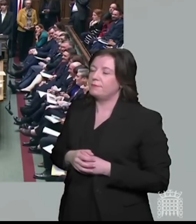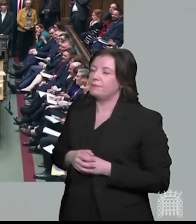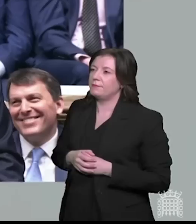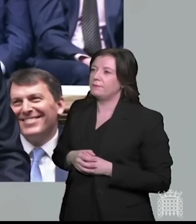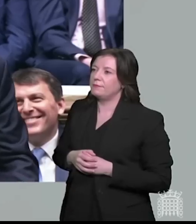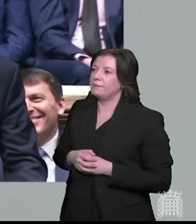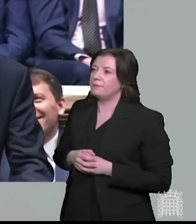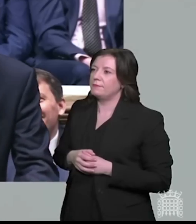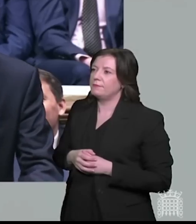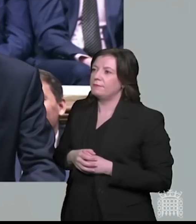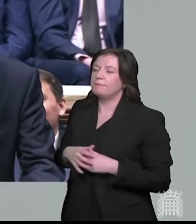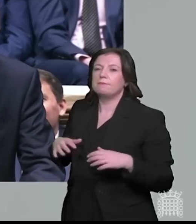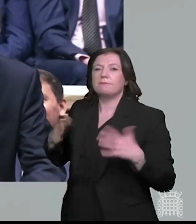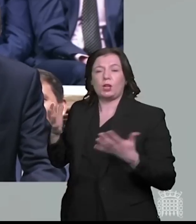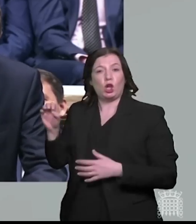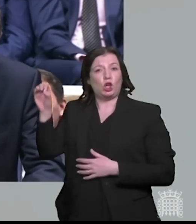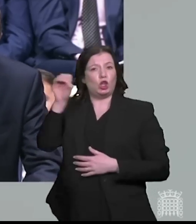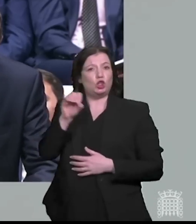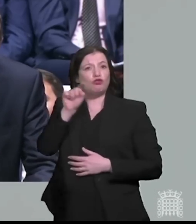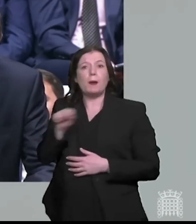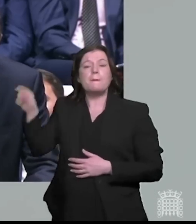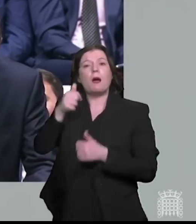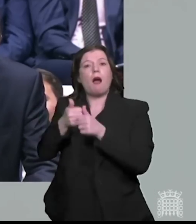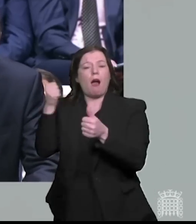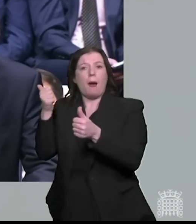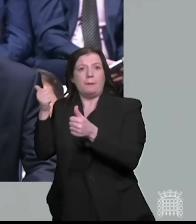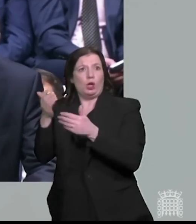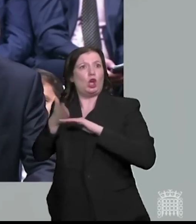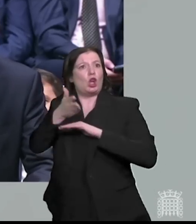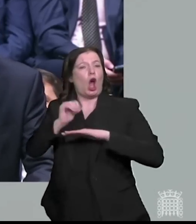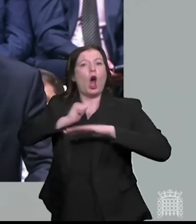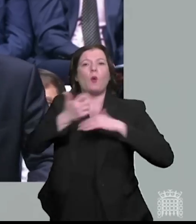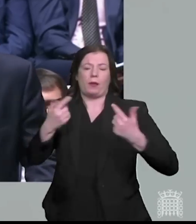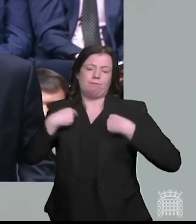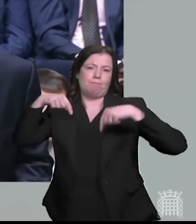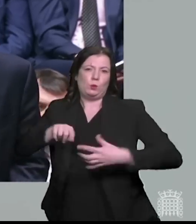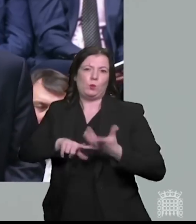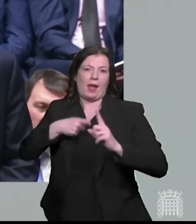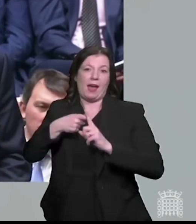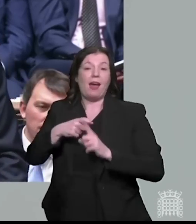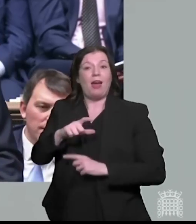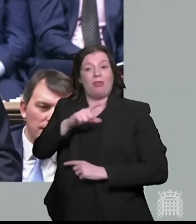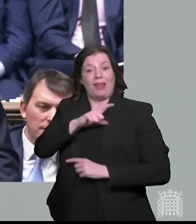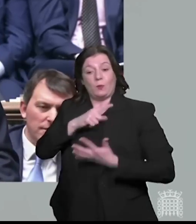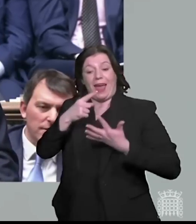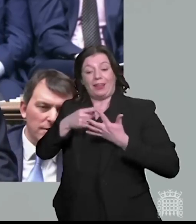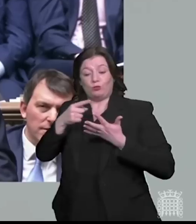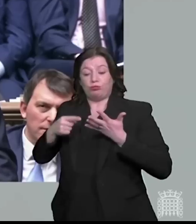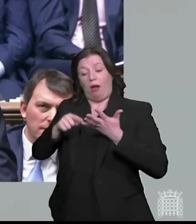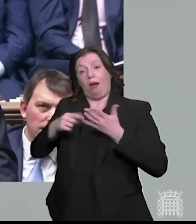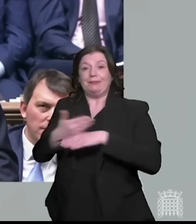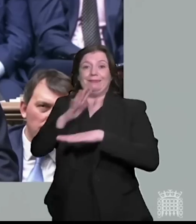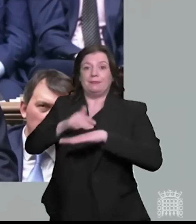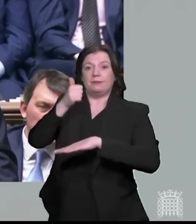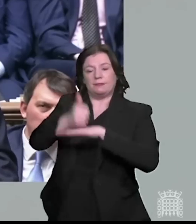We want the UK to be the best place in Europe for companies to locate, invest and grow. So today's enterprise measures strengthen our